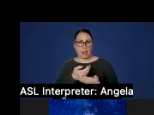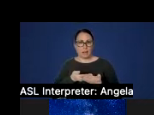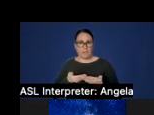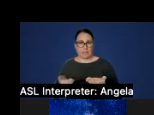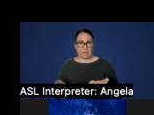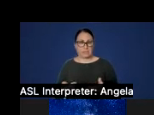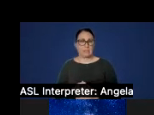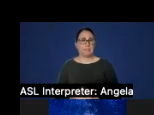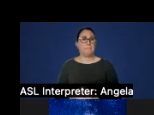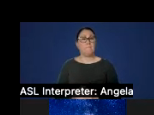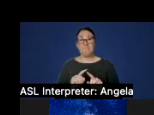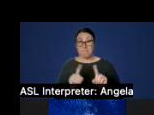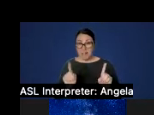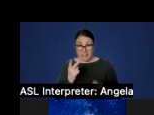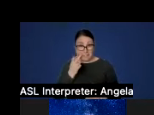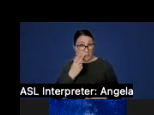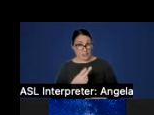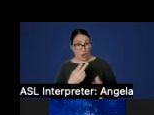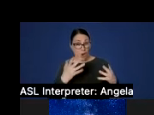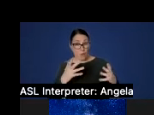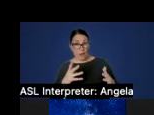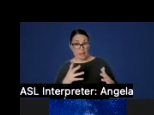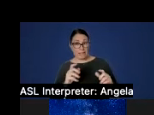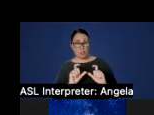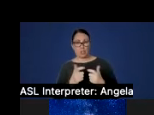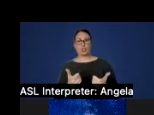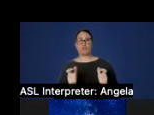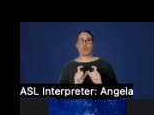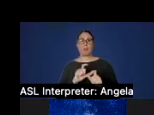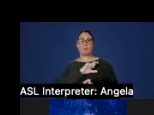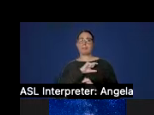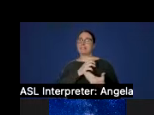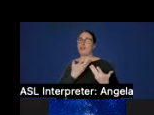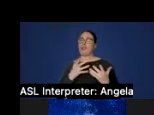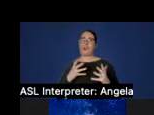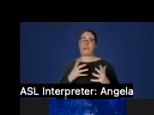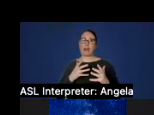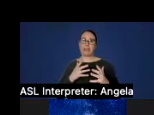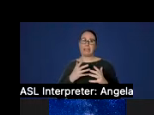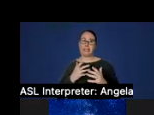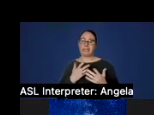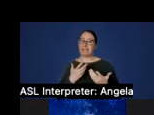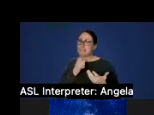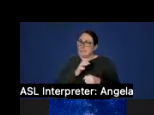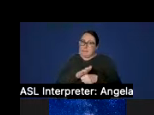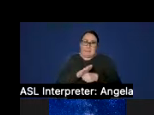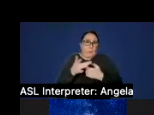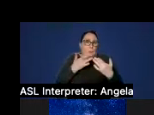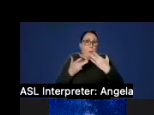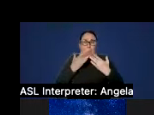But as we saw firsthand, tribal police are already stretched dangerously thin.